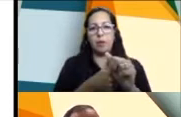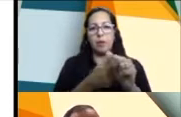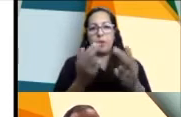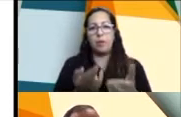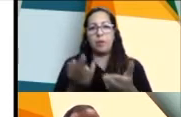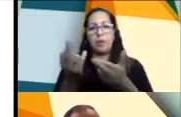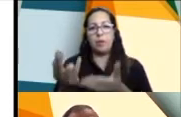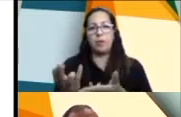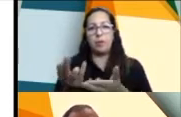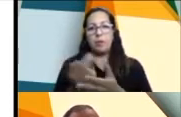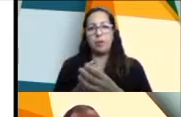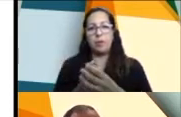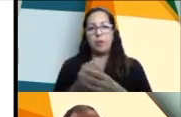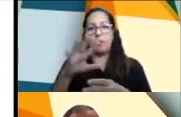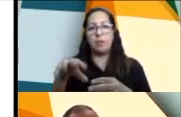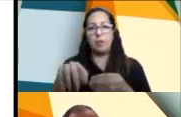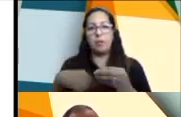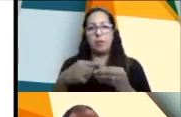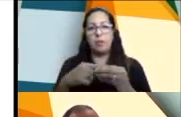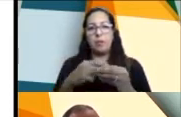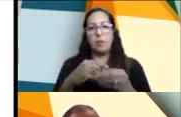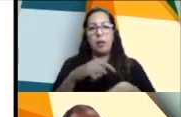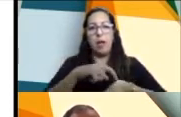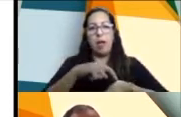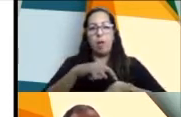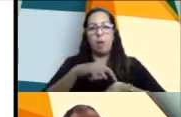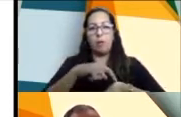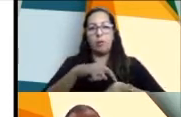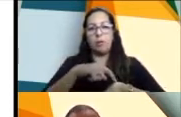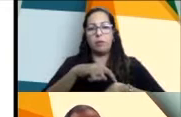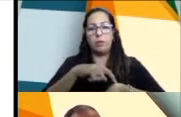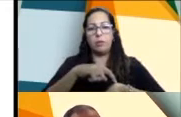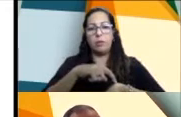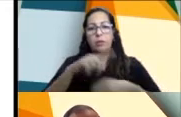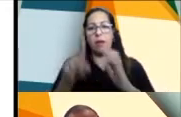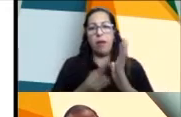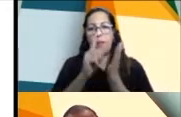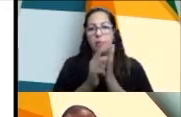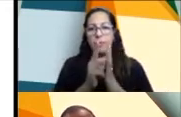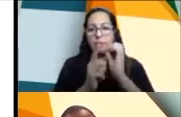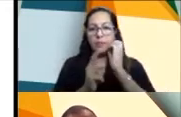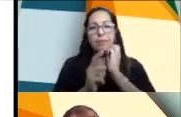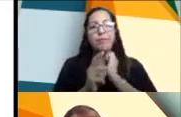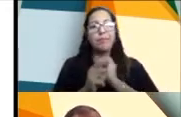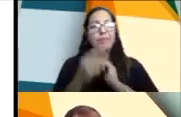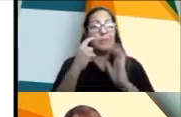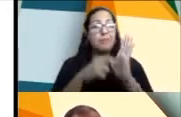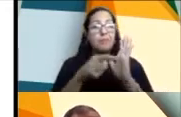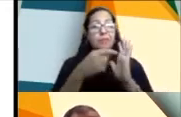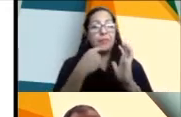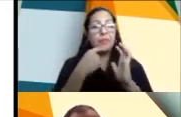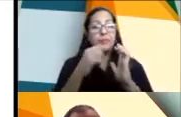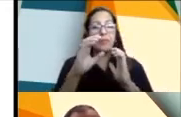resource in terms of the hours. The field that indicates cost is basically a